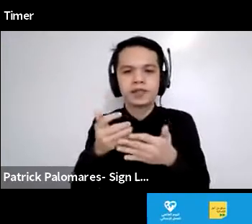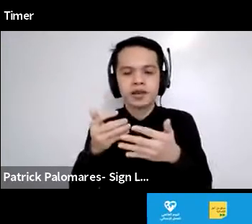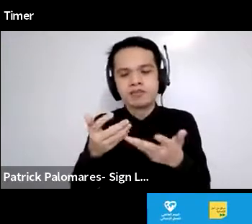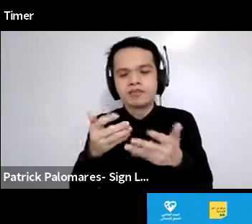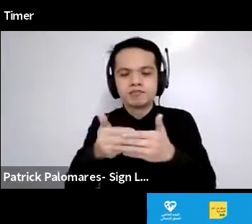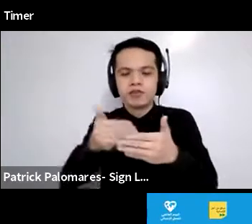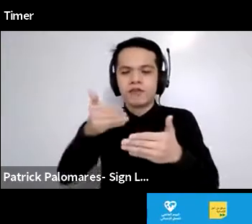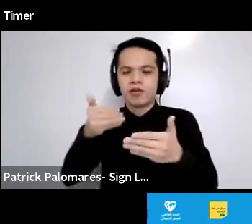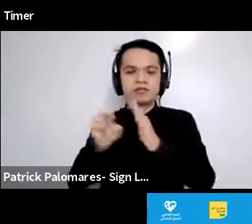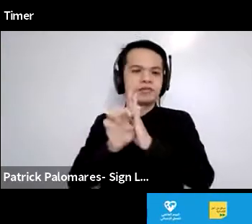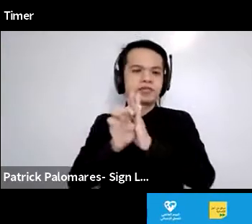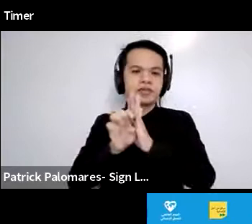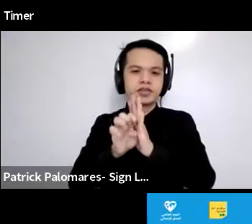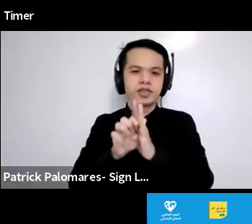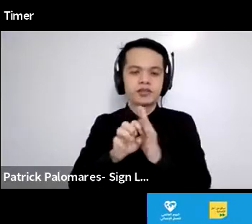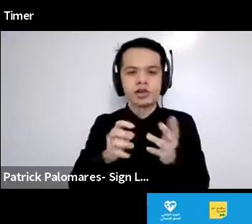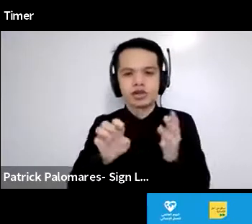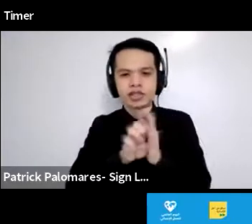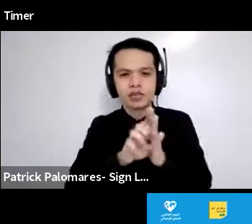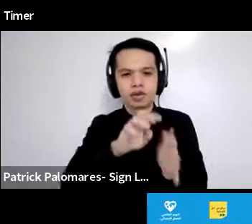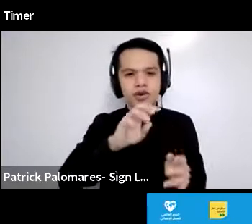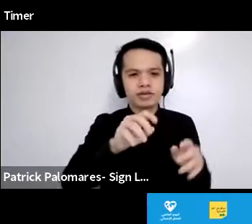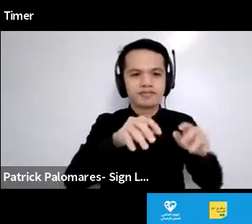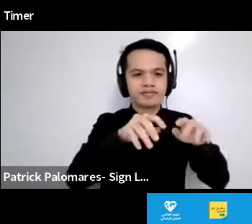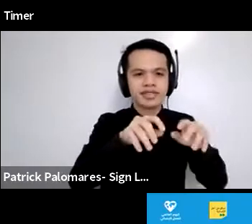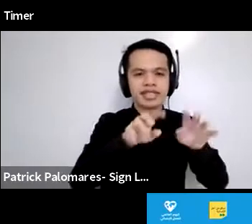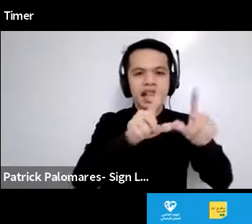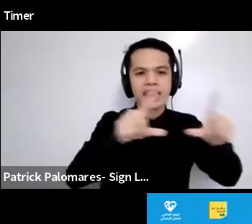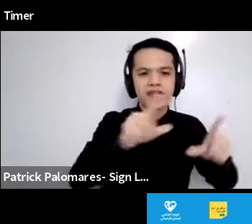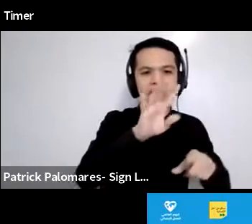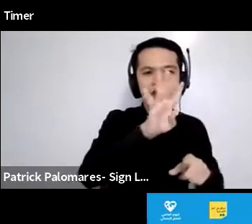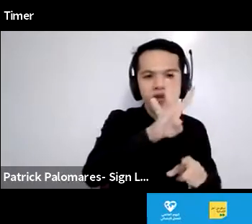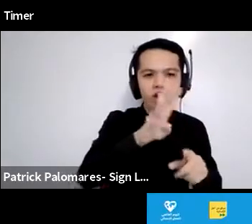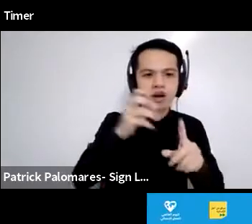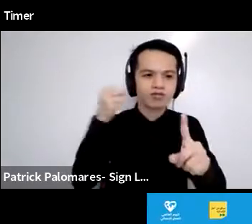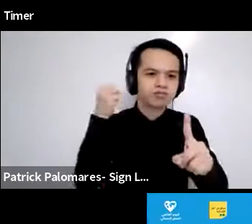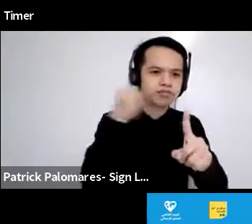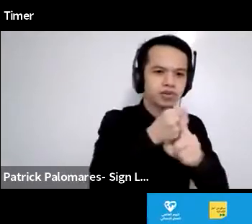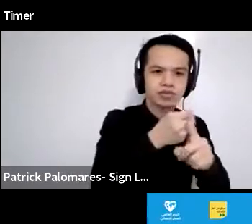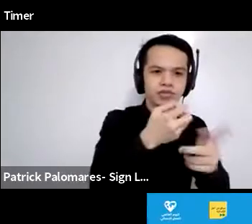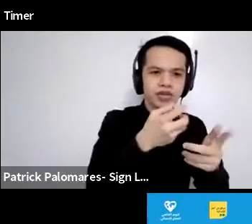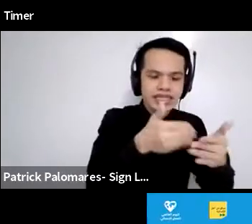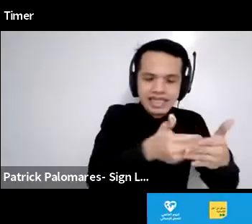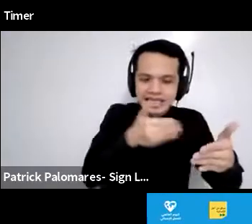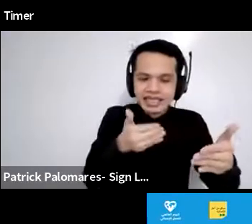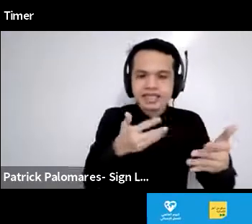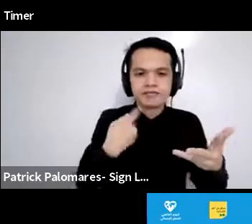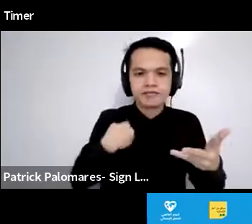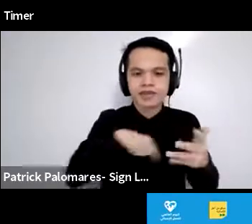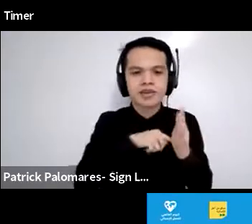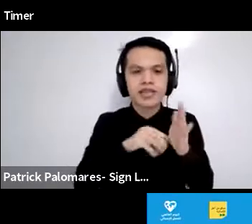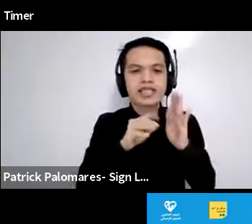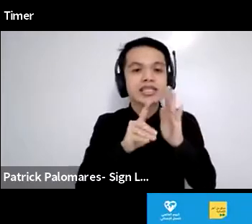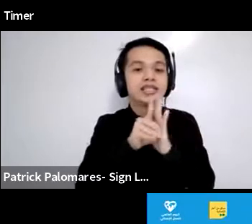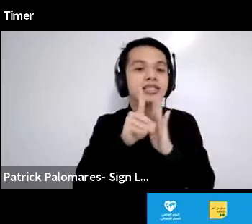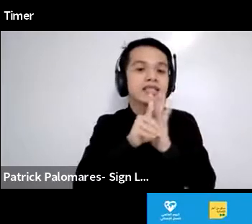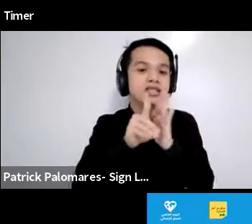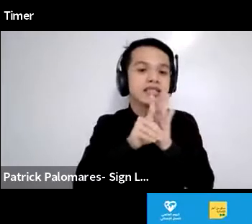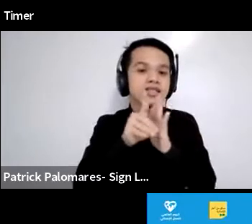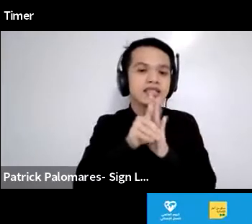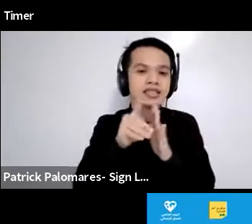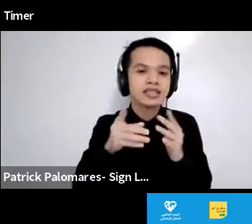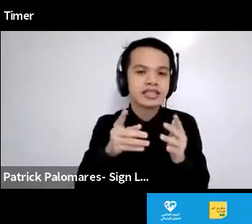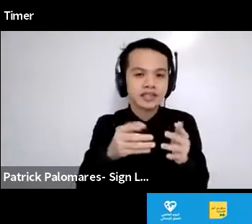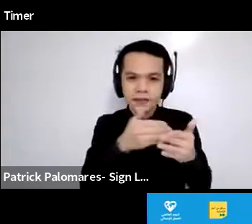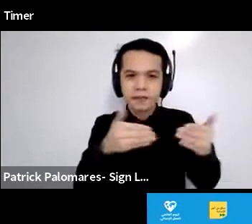example, a category 4 or typhoon will hit these areas. So we develop AA in